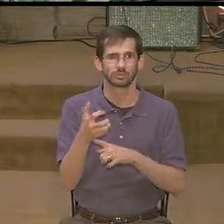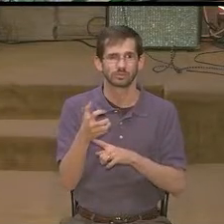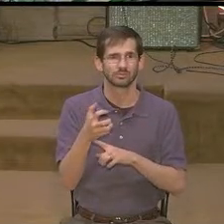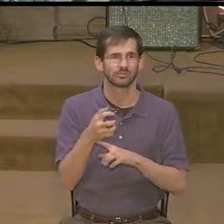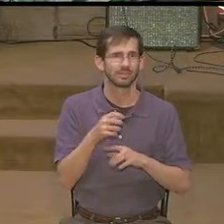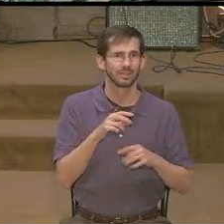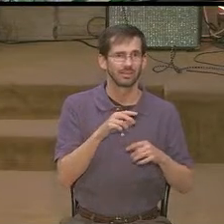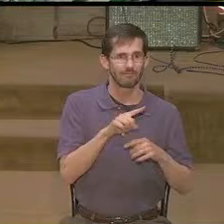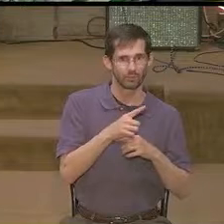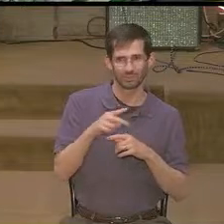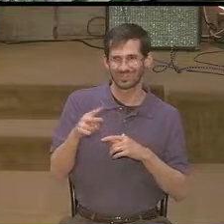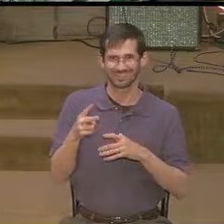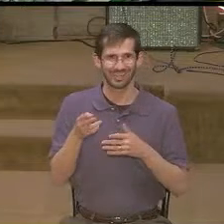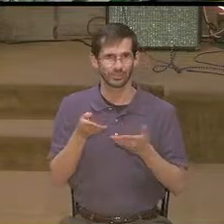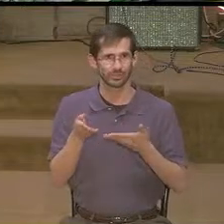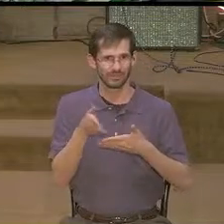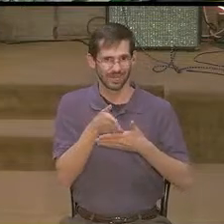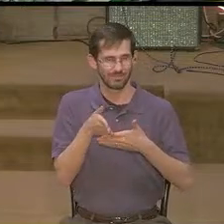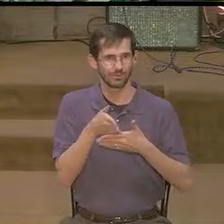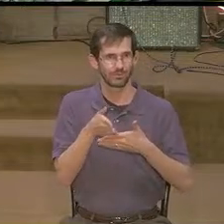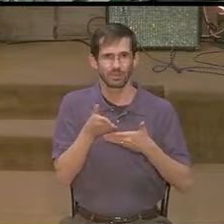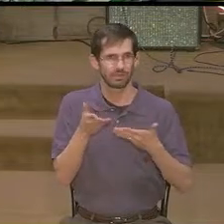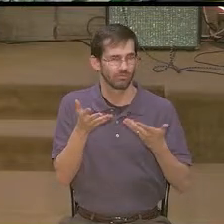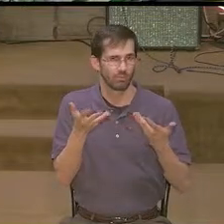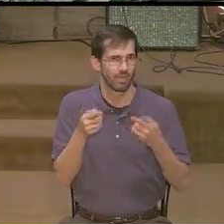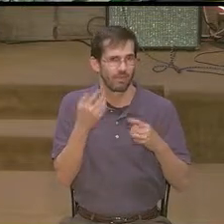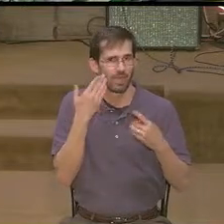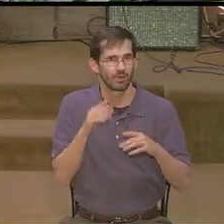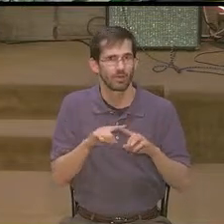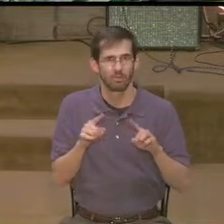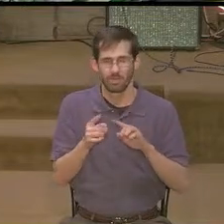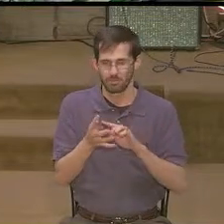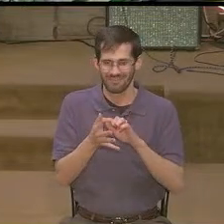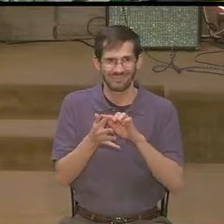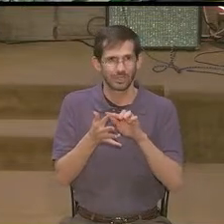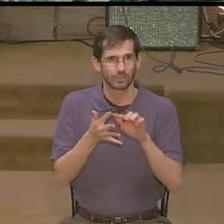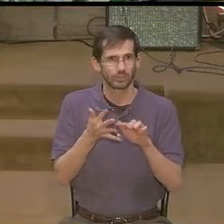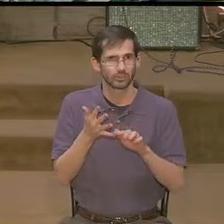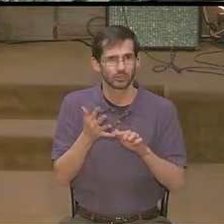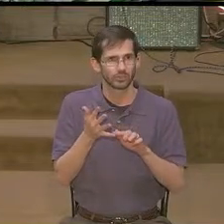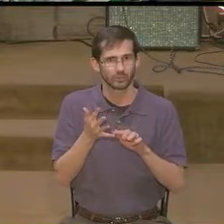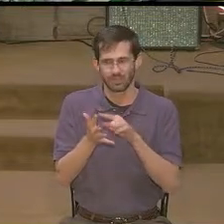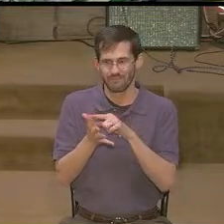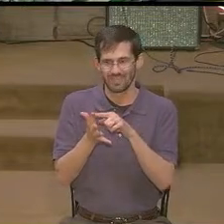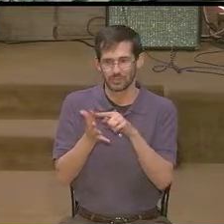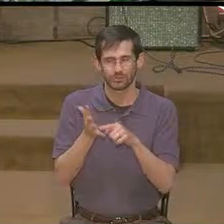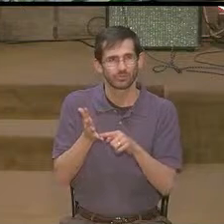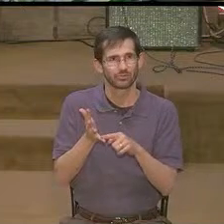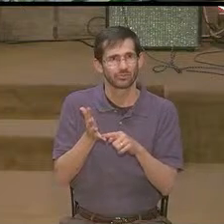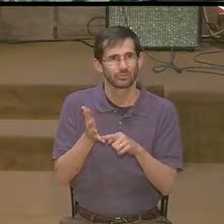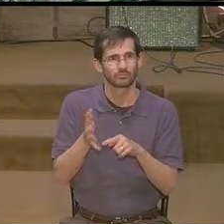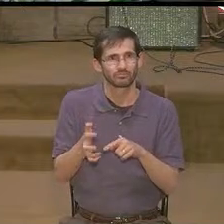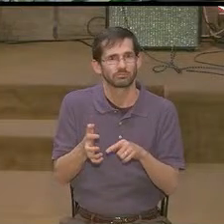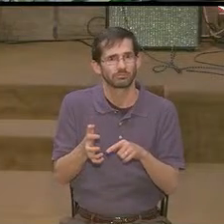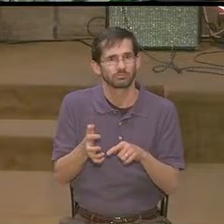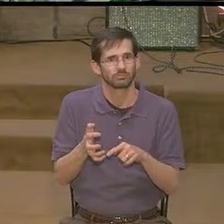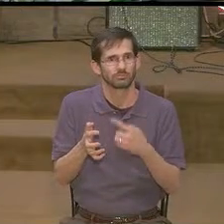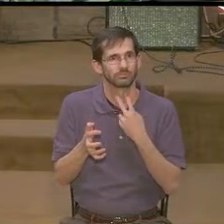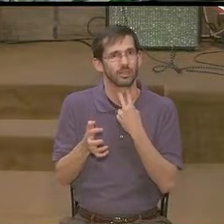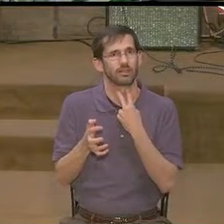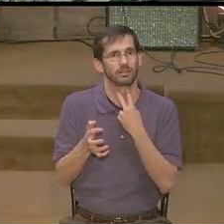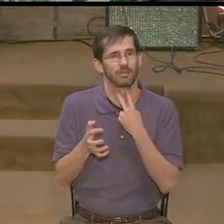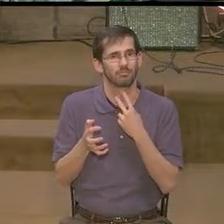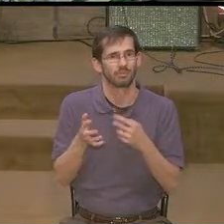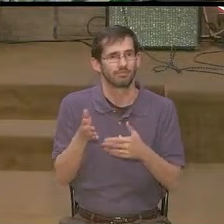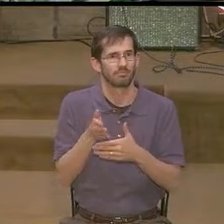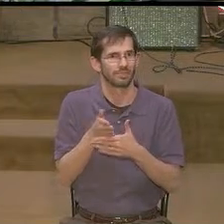fingers, I don't know what happened, but my fingers just locked up between services. So